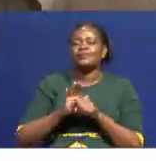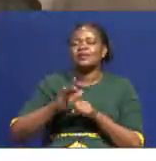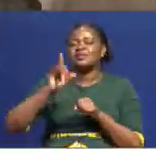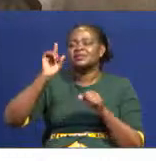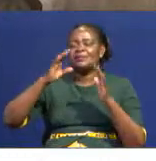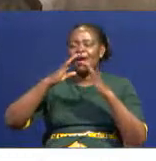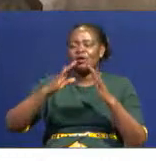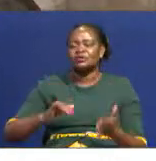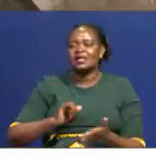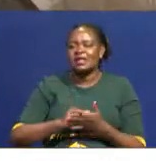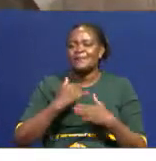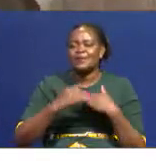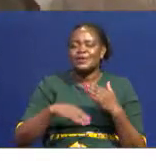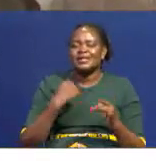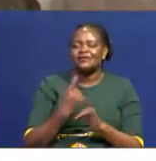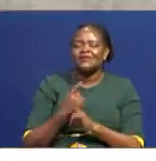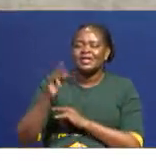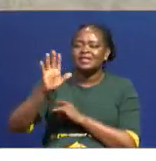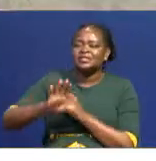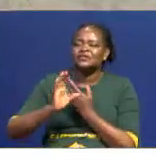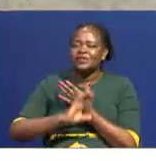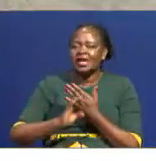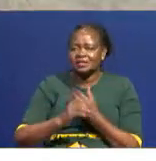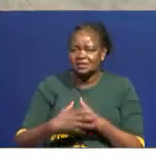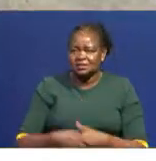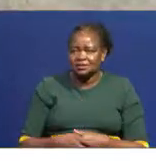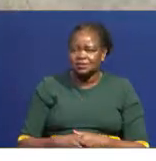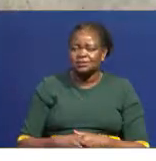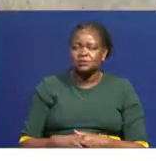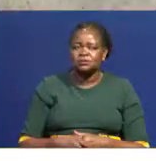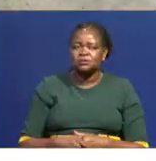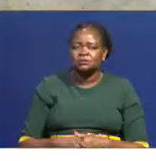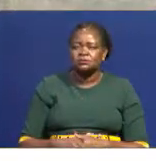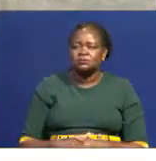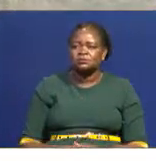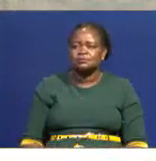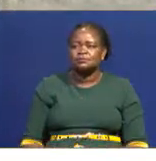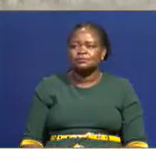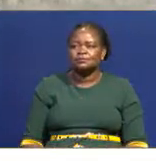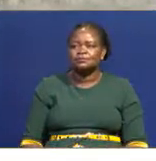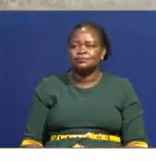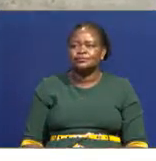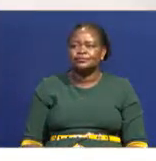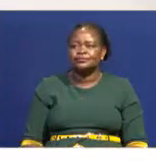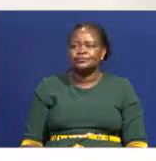under construction in various parts of the country. Alan Oko, Prime Edition.